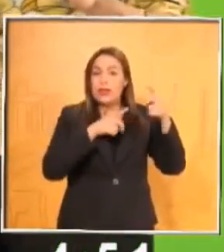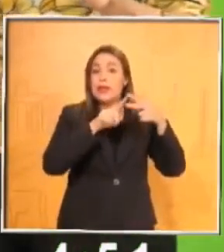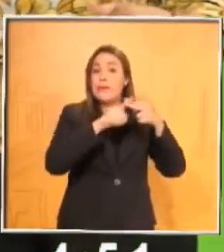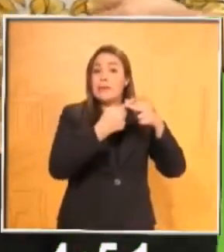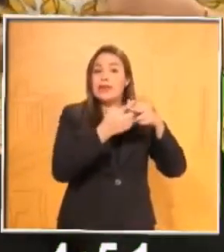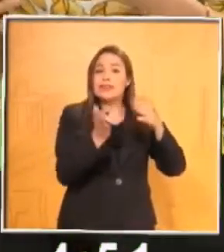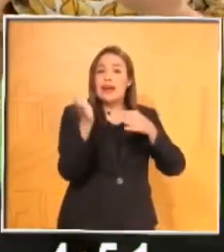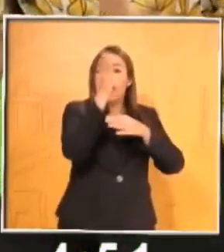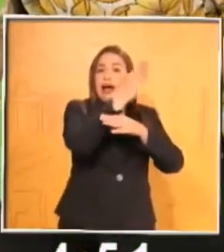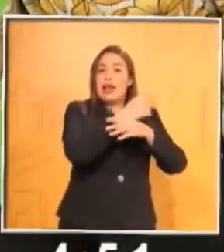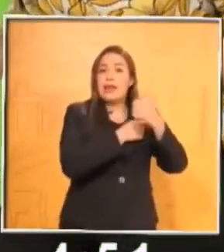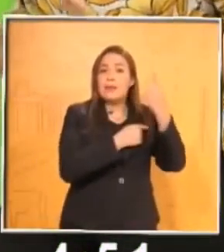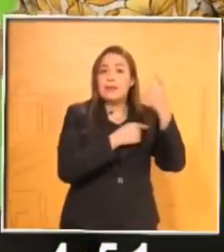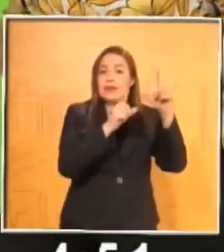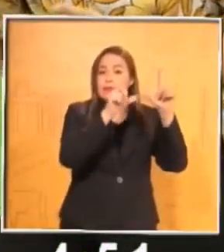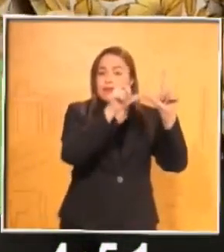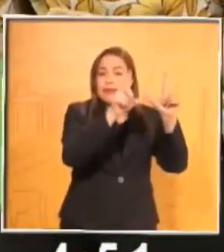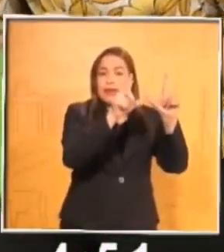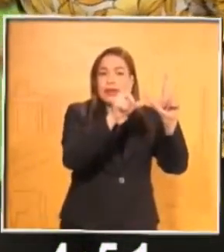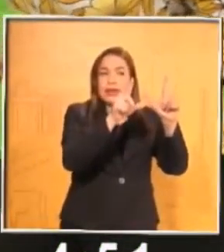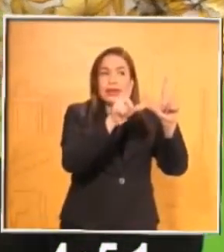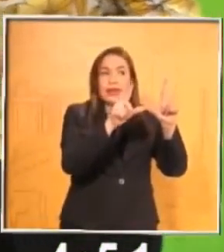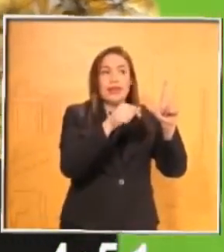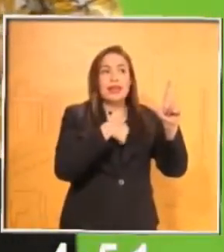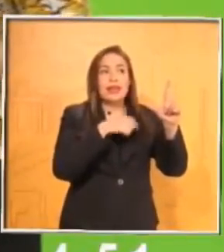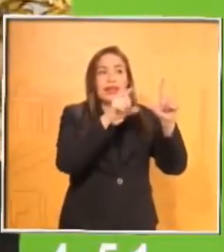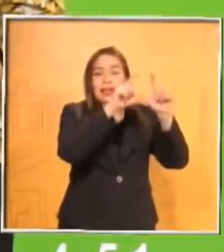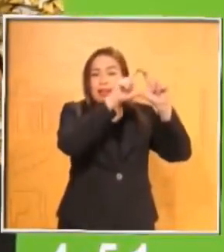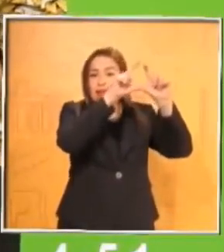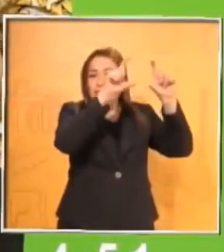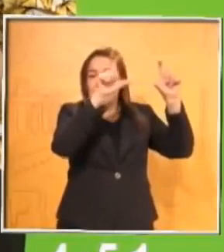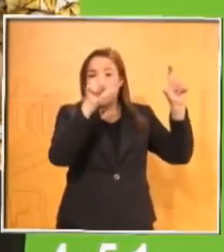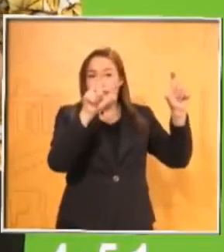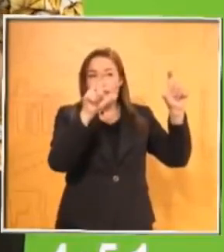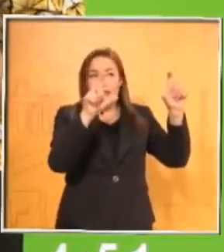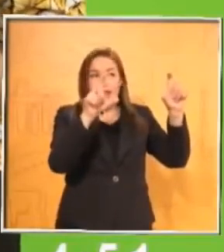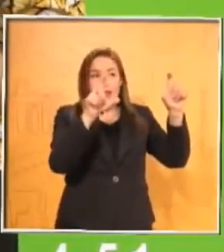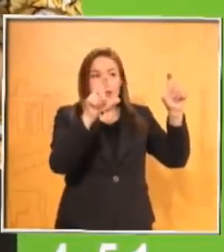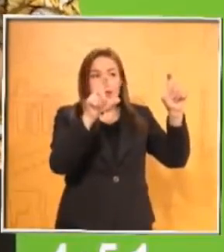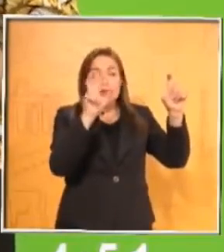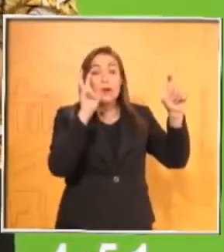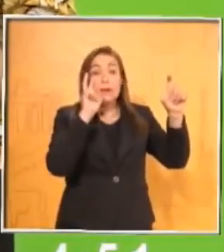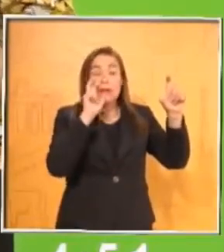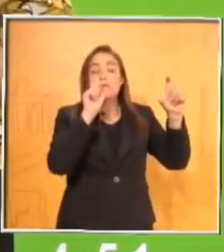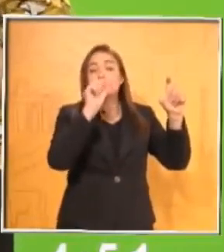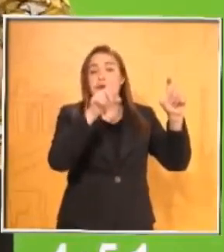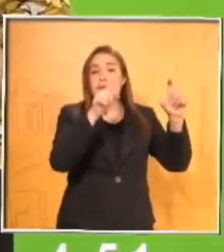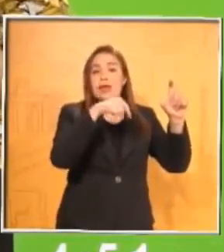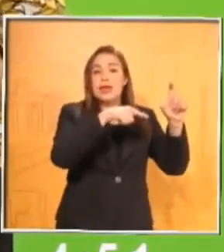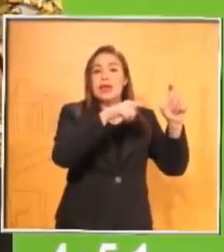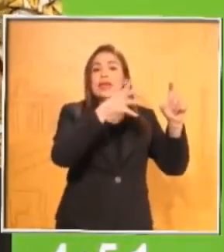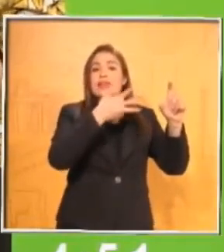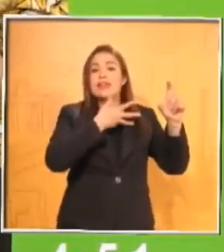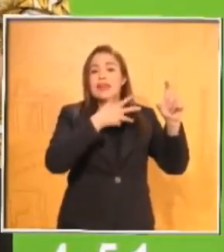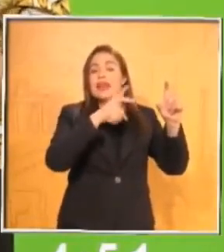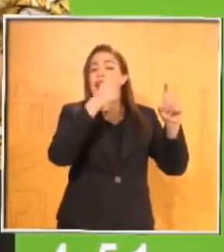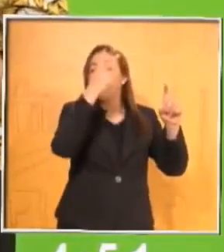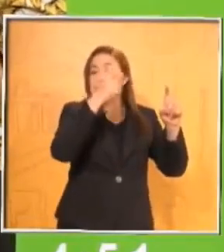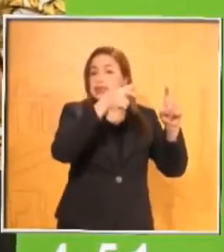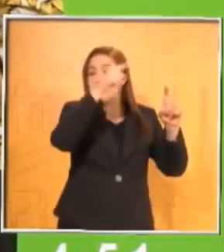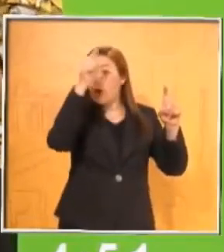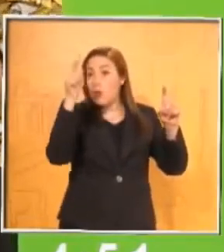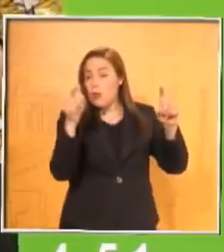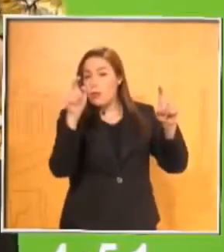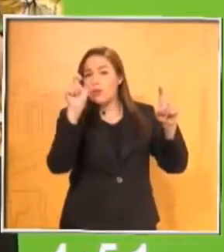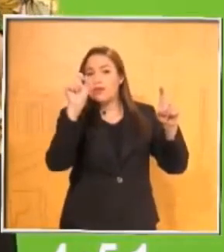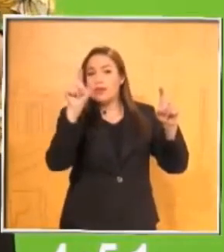comic strips where you can find the title on the other part, I mean in the second panel, or in another part